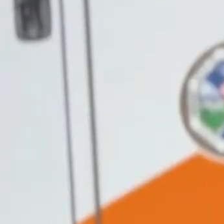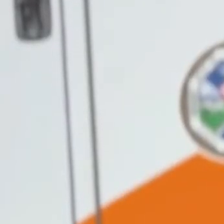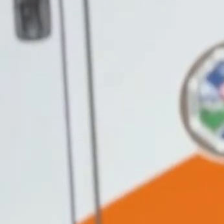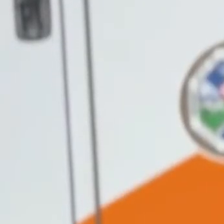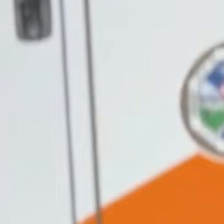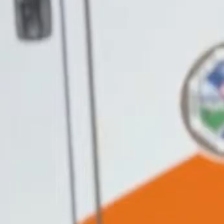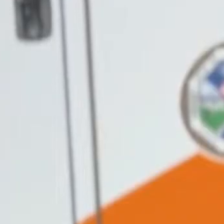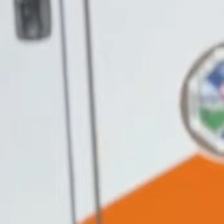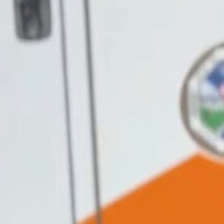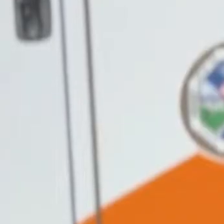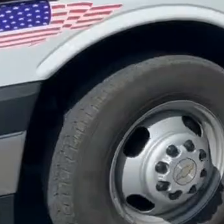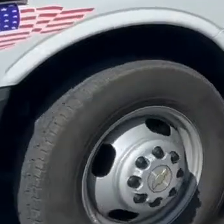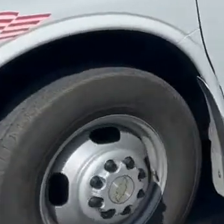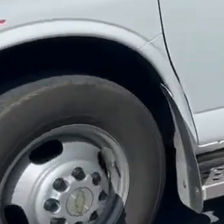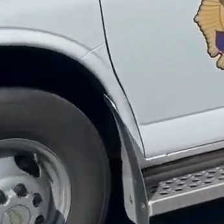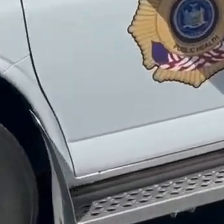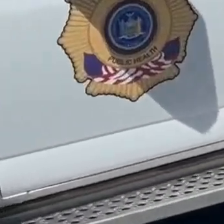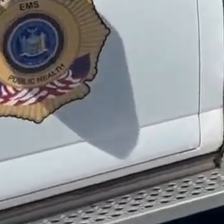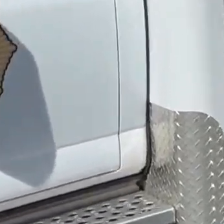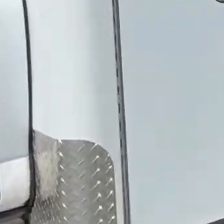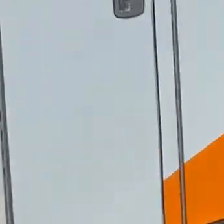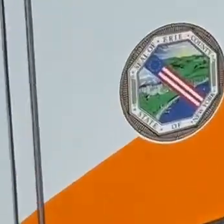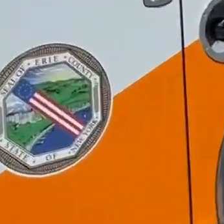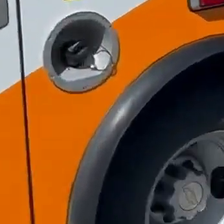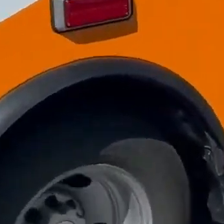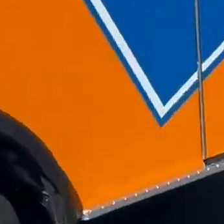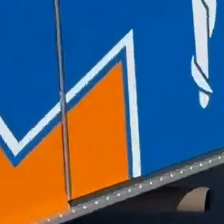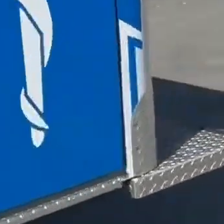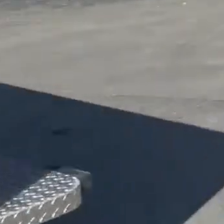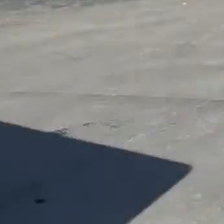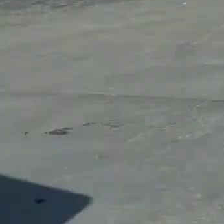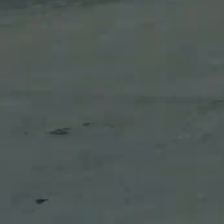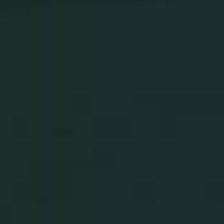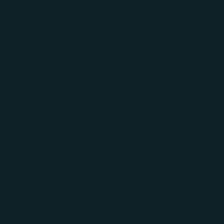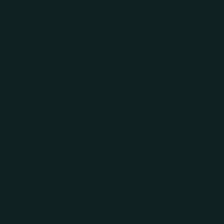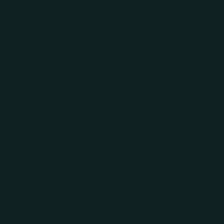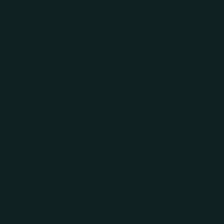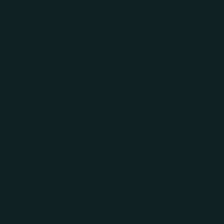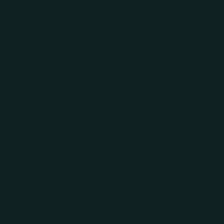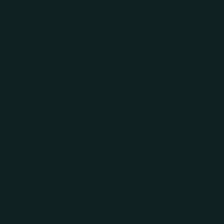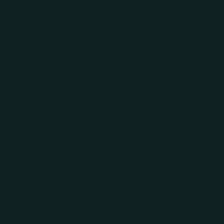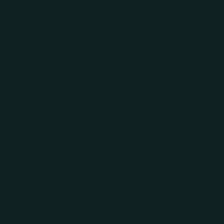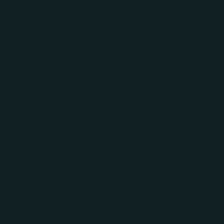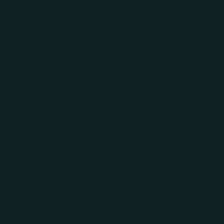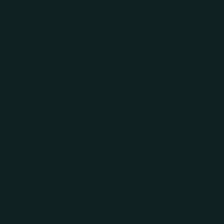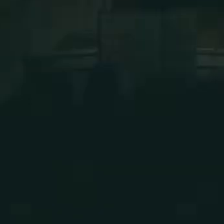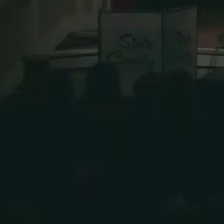consider partnership with Erie County as they expand their ambulance service.